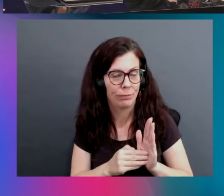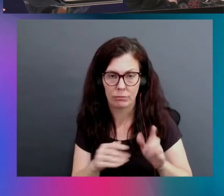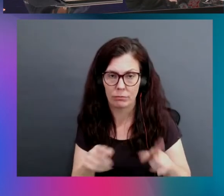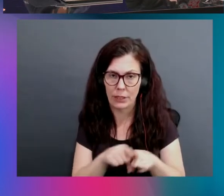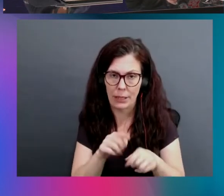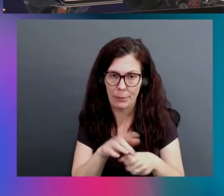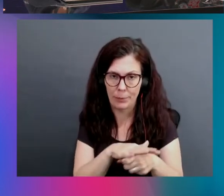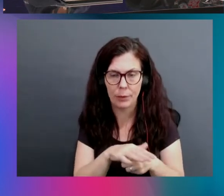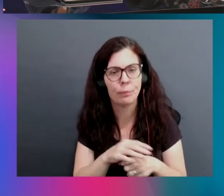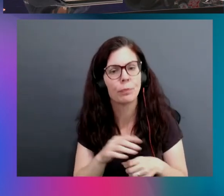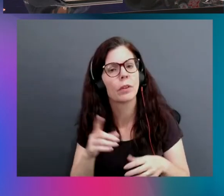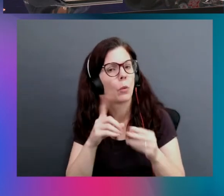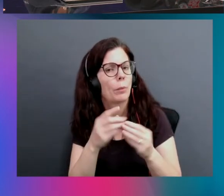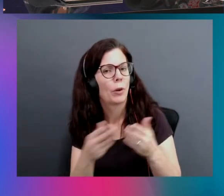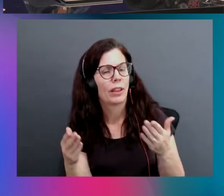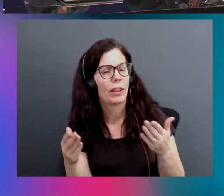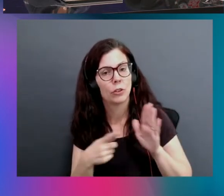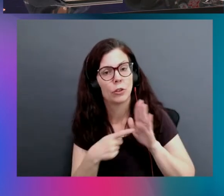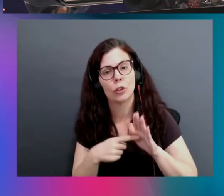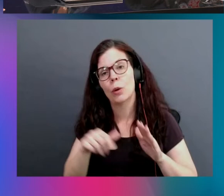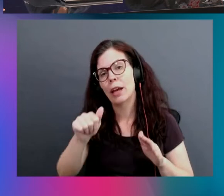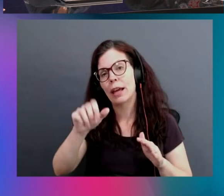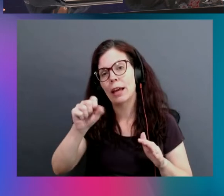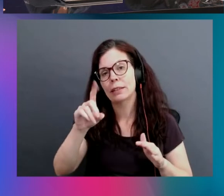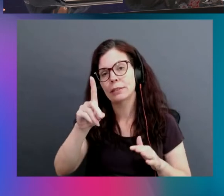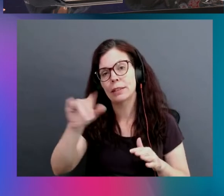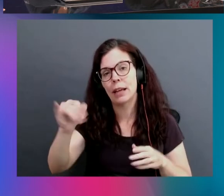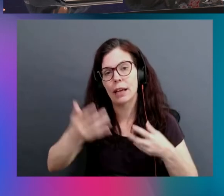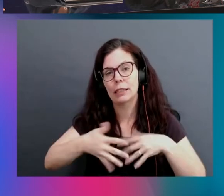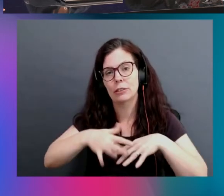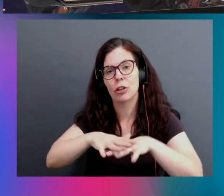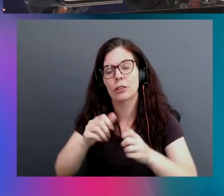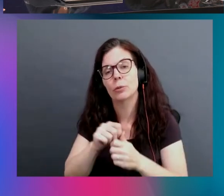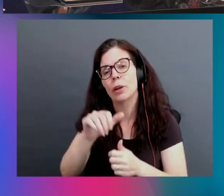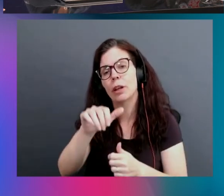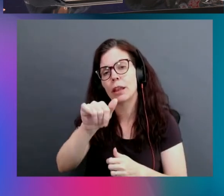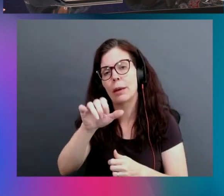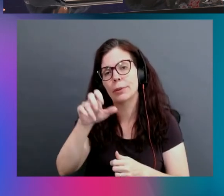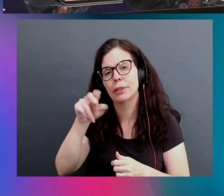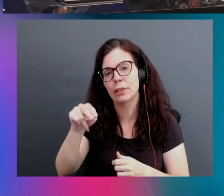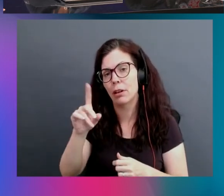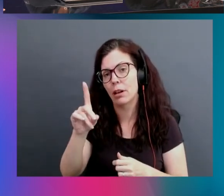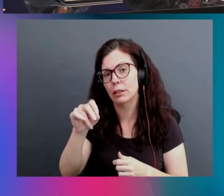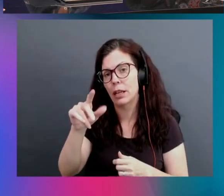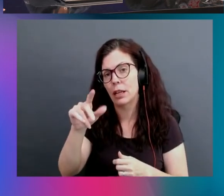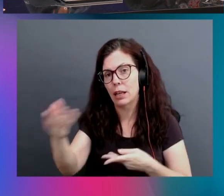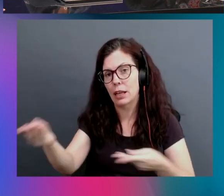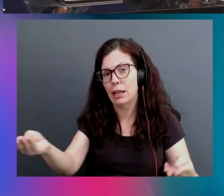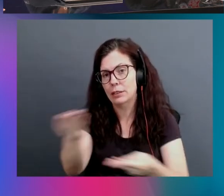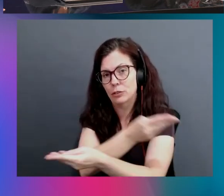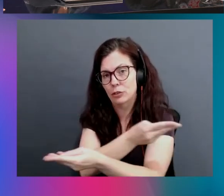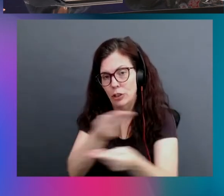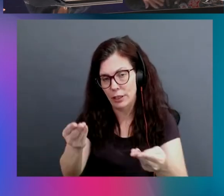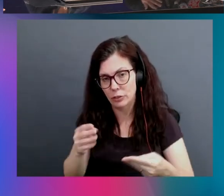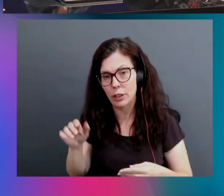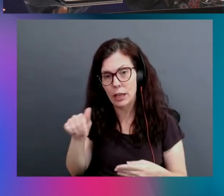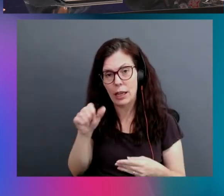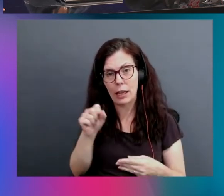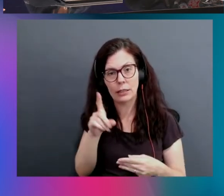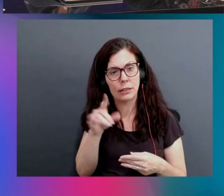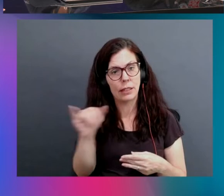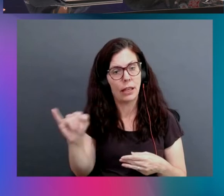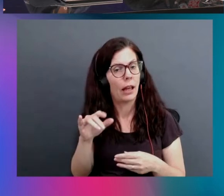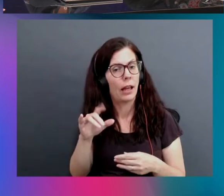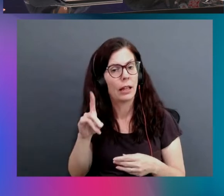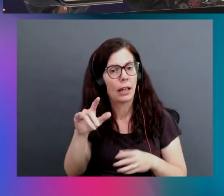wanted to show, though, is the ASDI integration with Amazon Data Exchange. So now ASDI datasets will also show